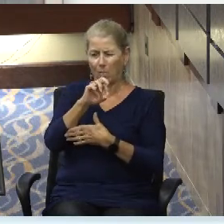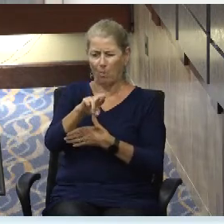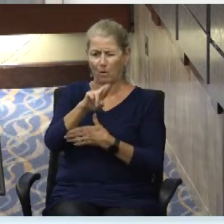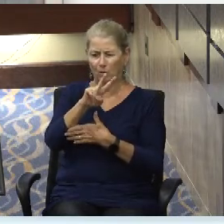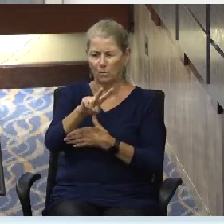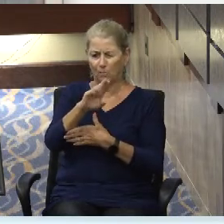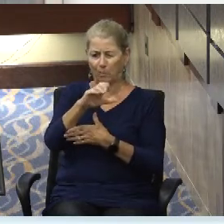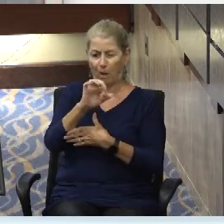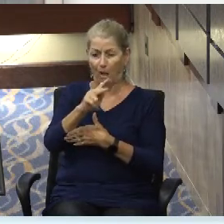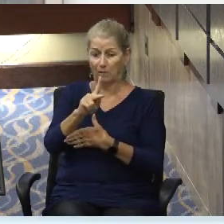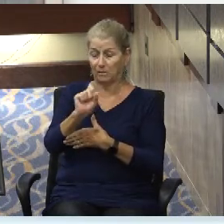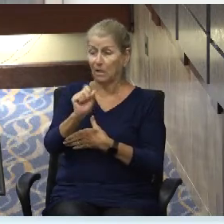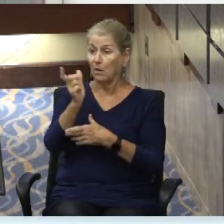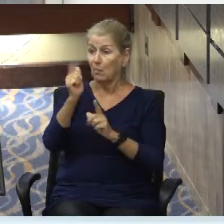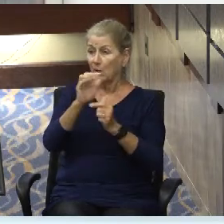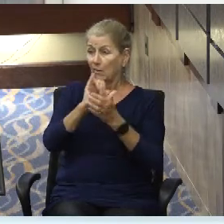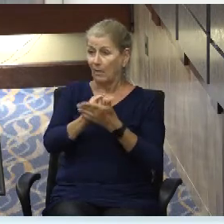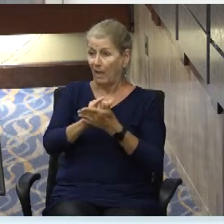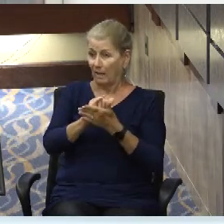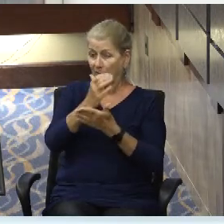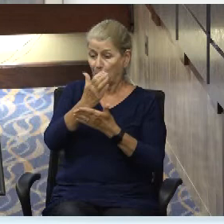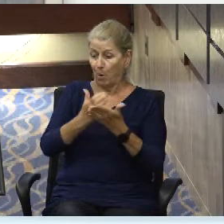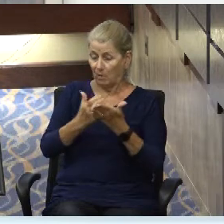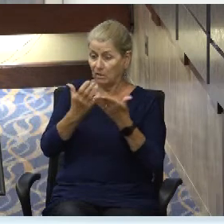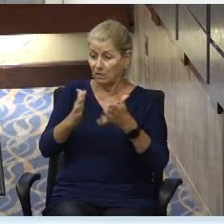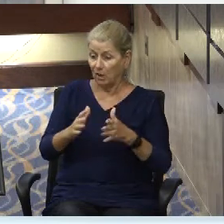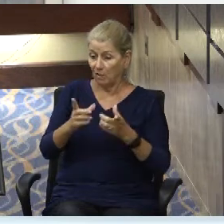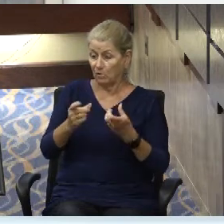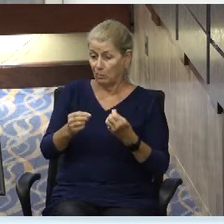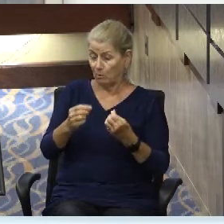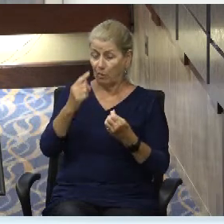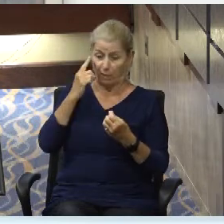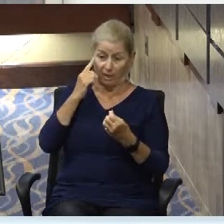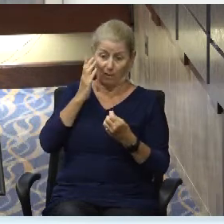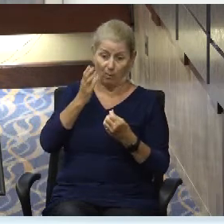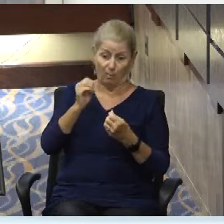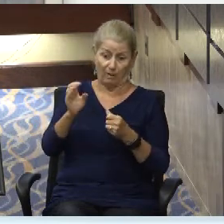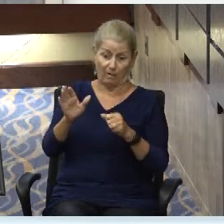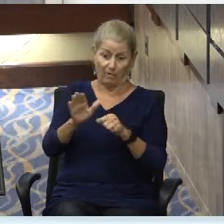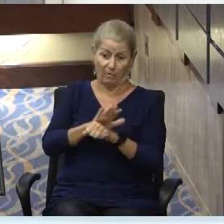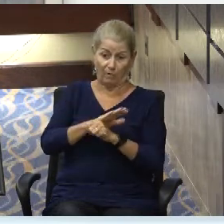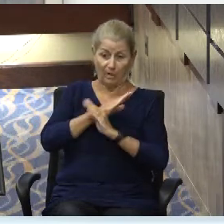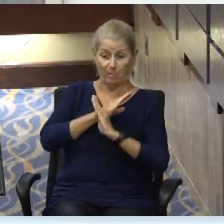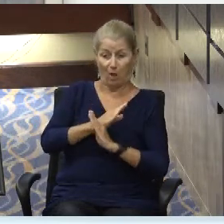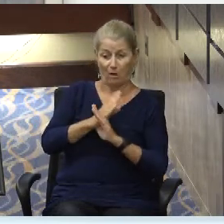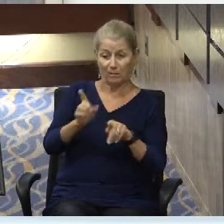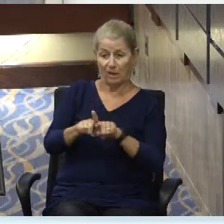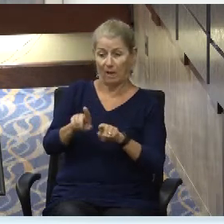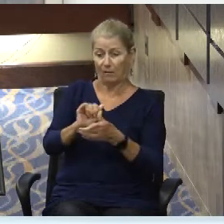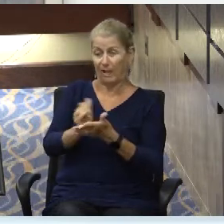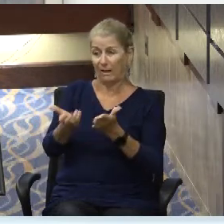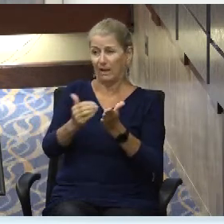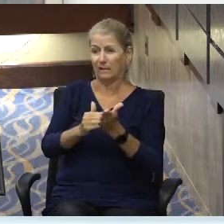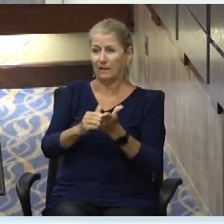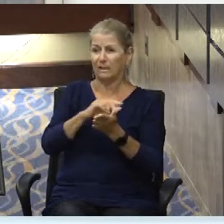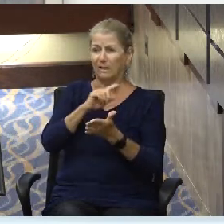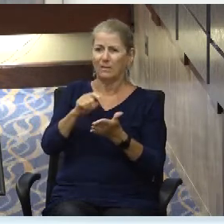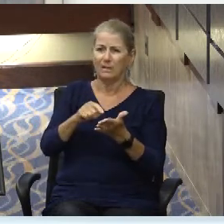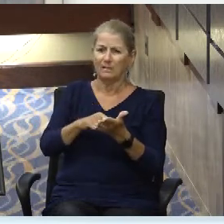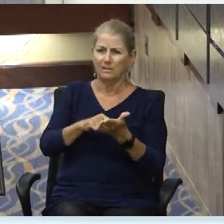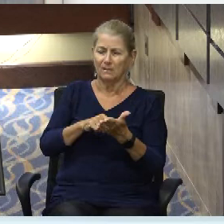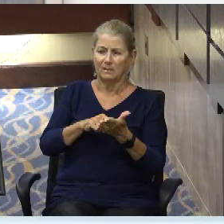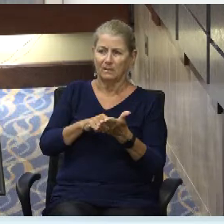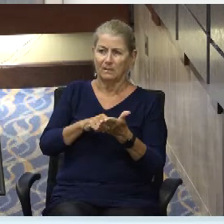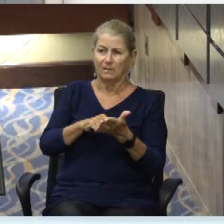Once that phase is done, do you anticipate it being fully blocked like that again? This is irrespective of